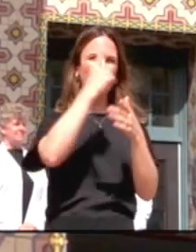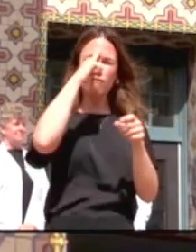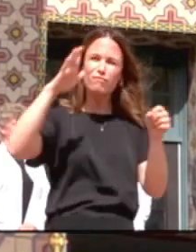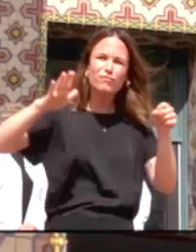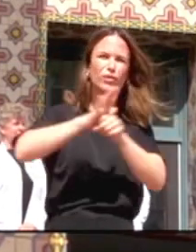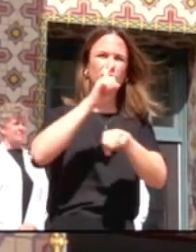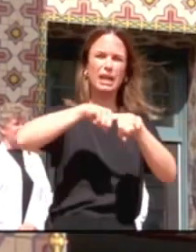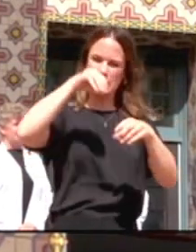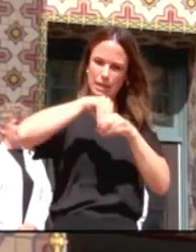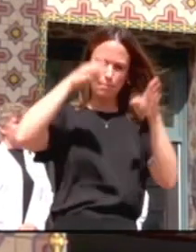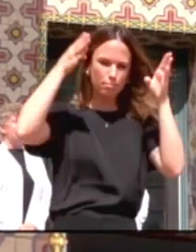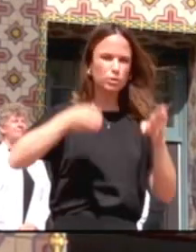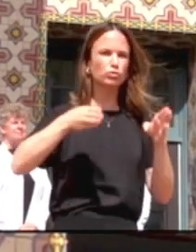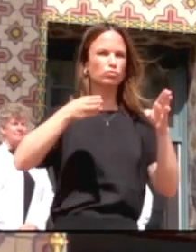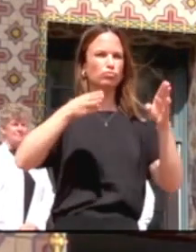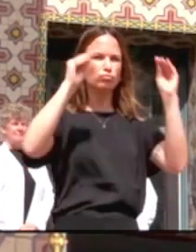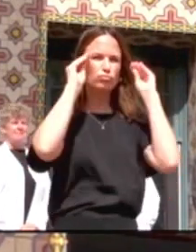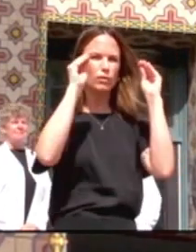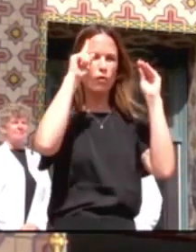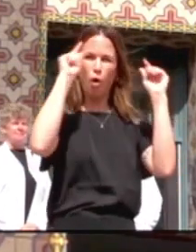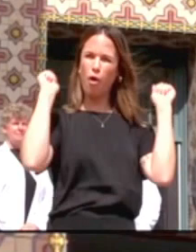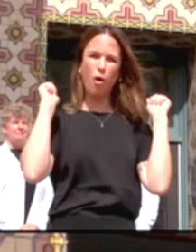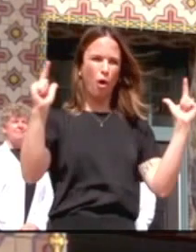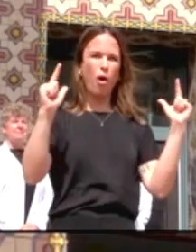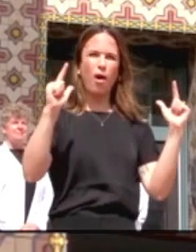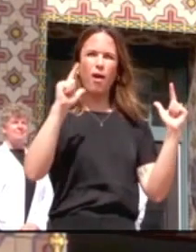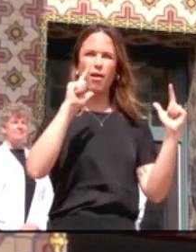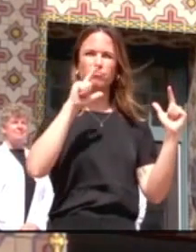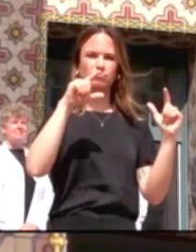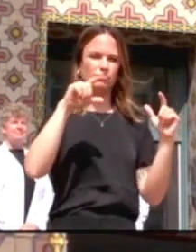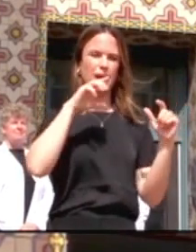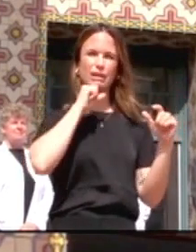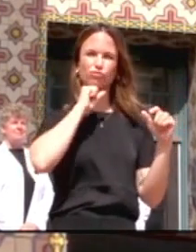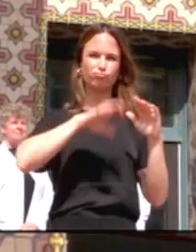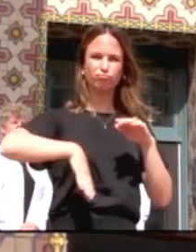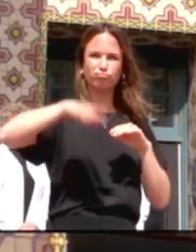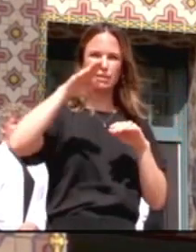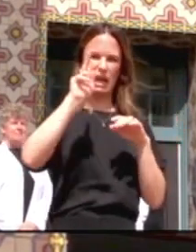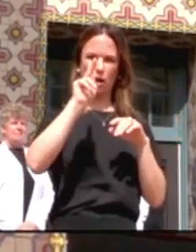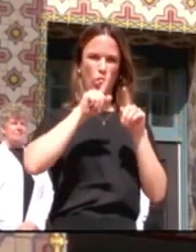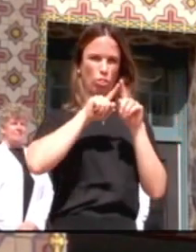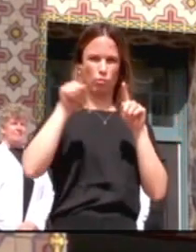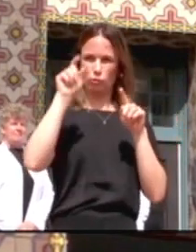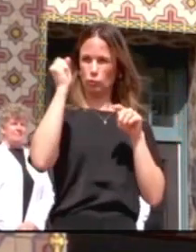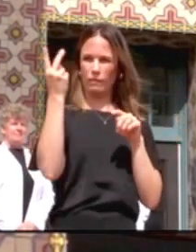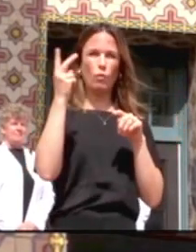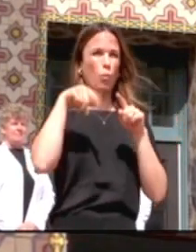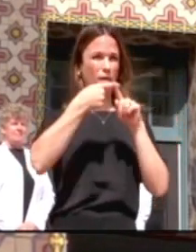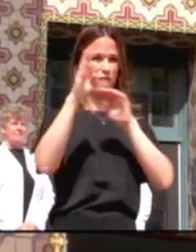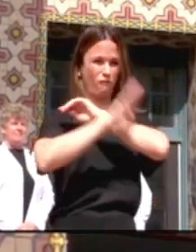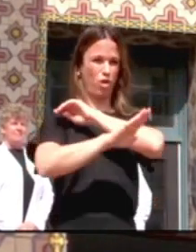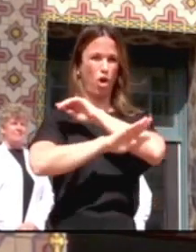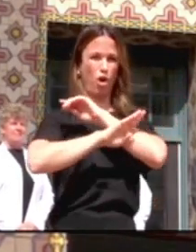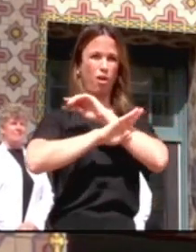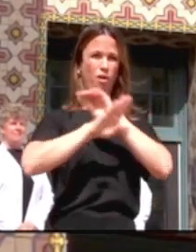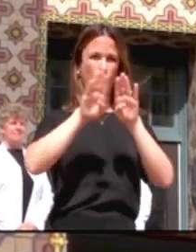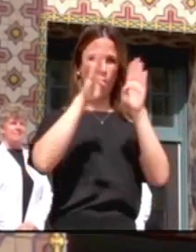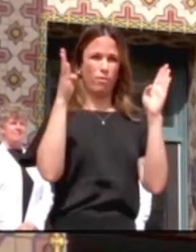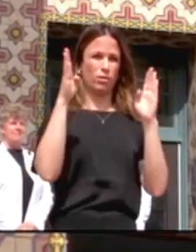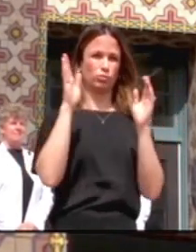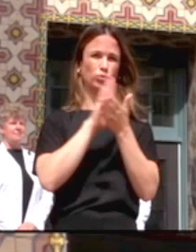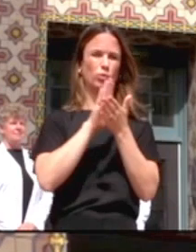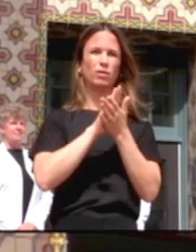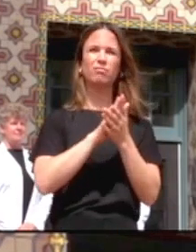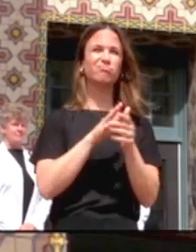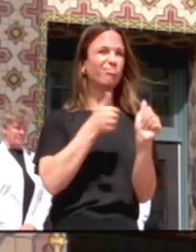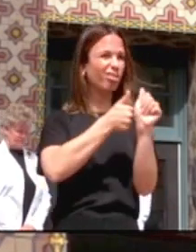full-time in-person instruction for all grades when the school year begins this fall. The lack of in-person learning